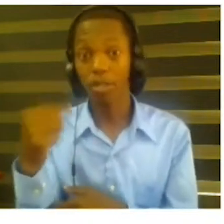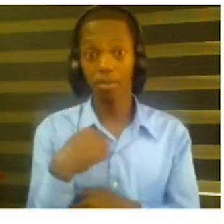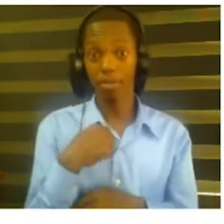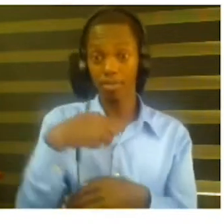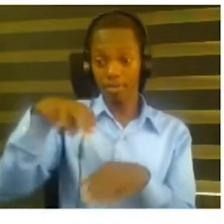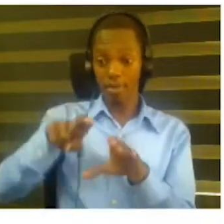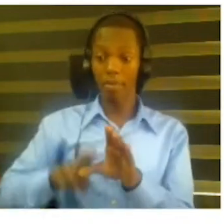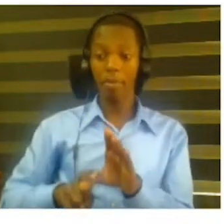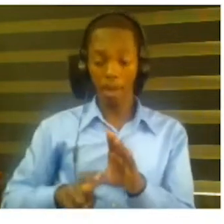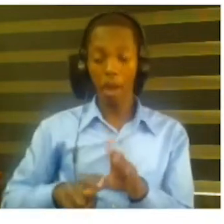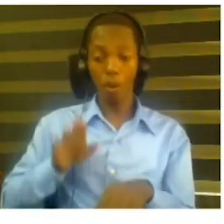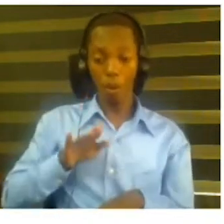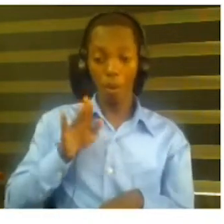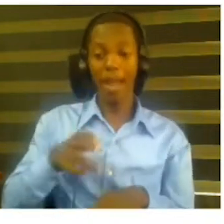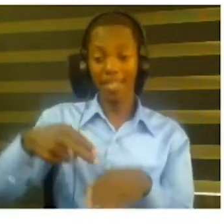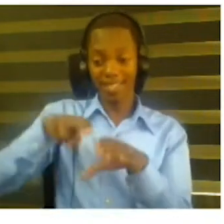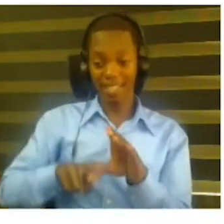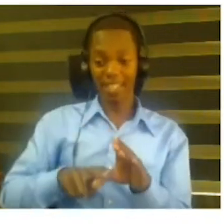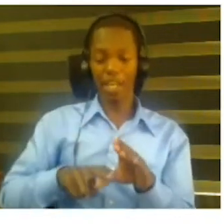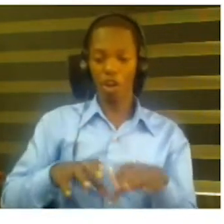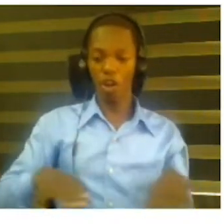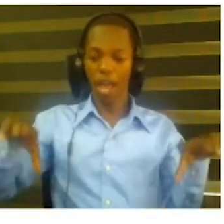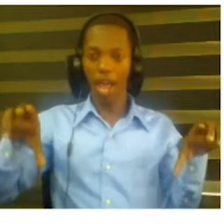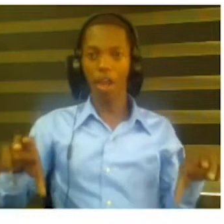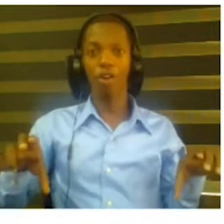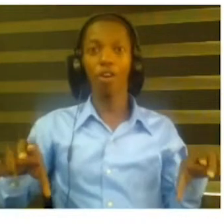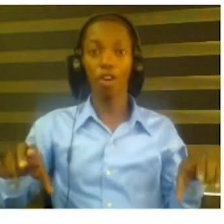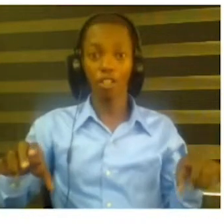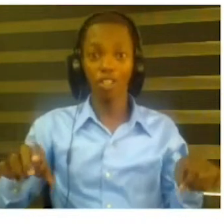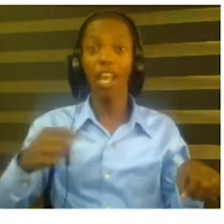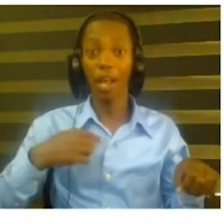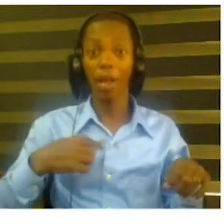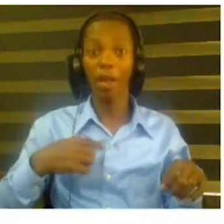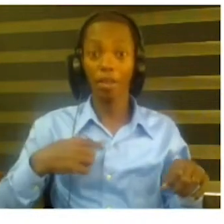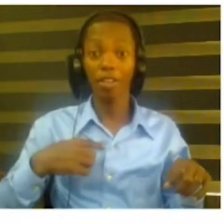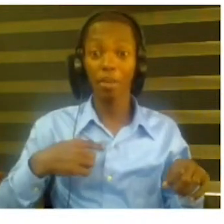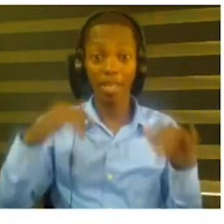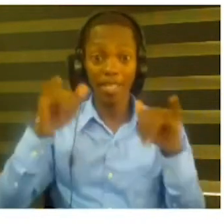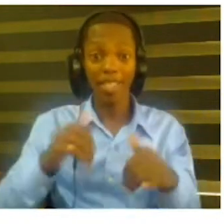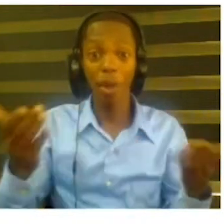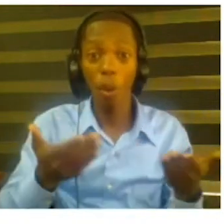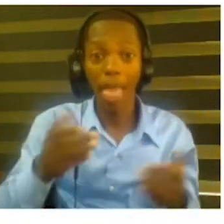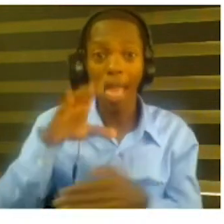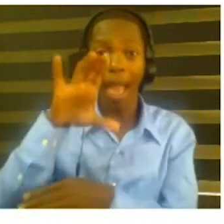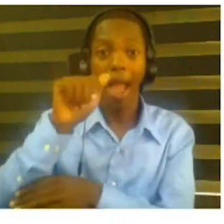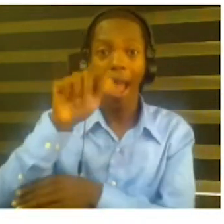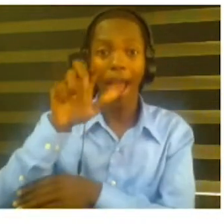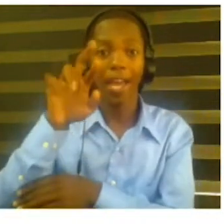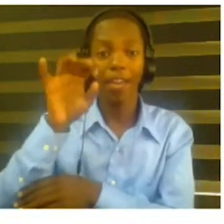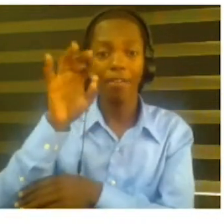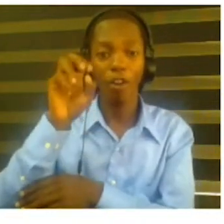room, and I am based in California, in the United